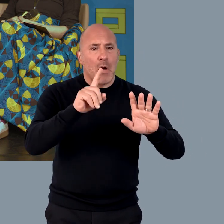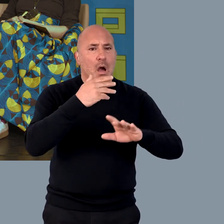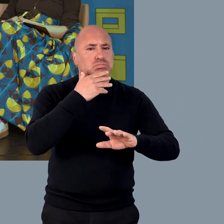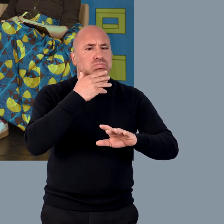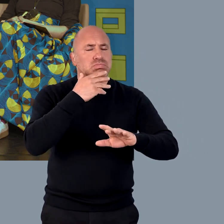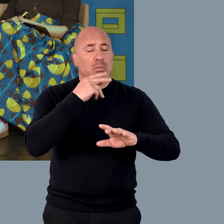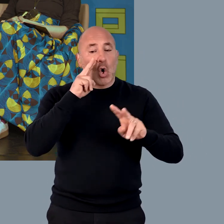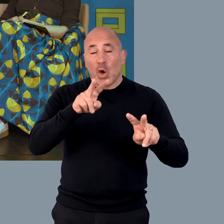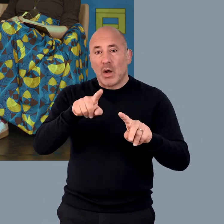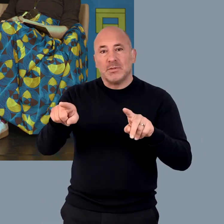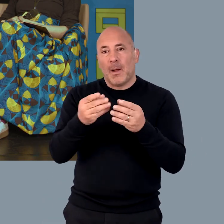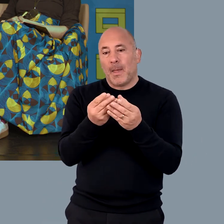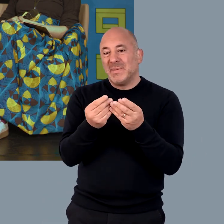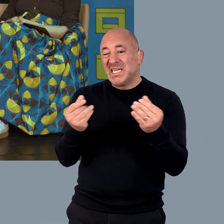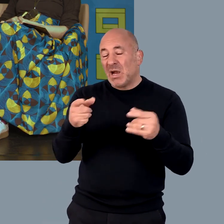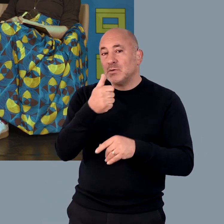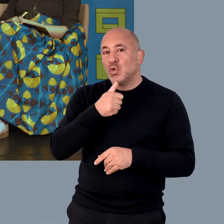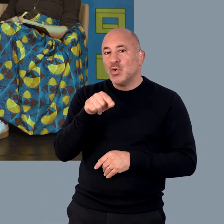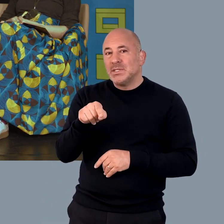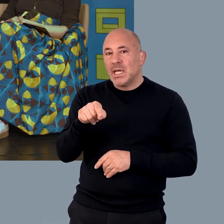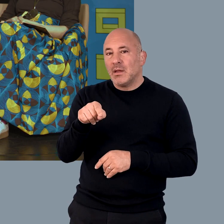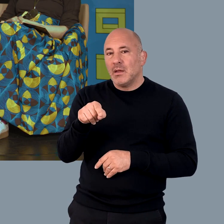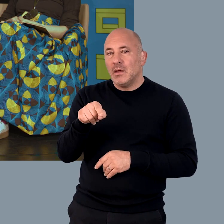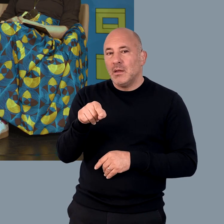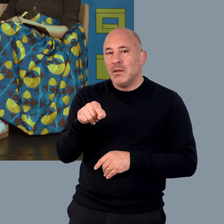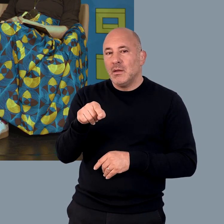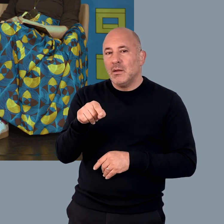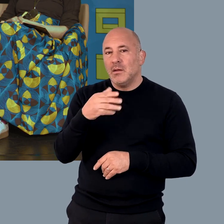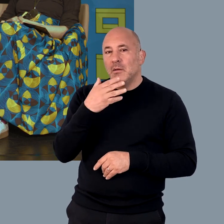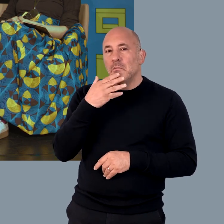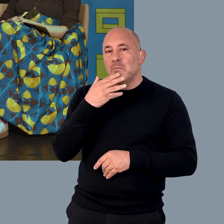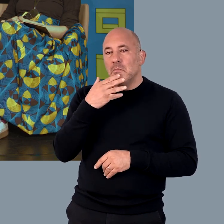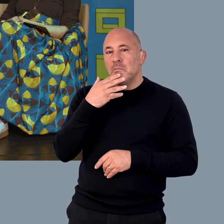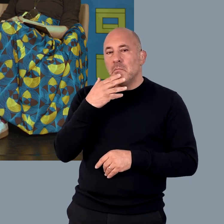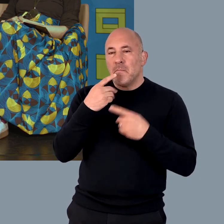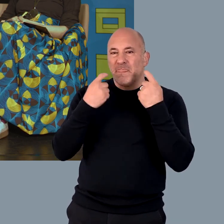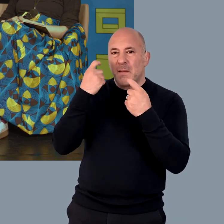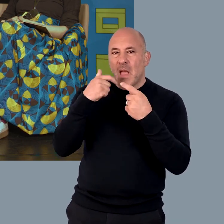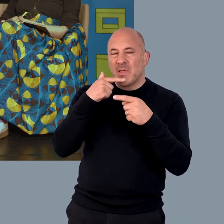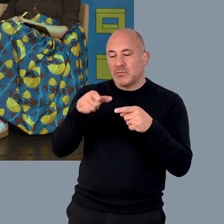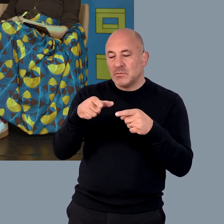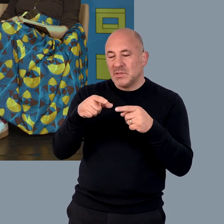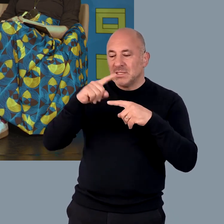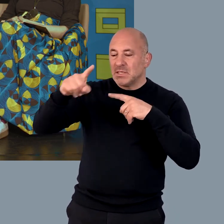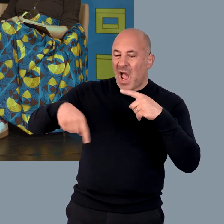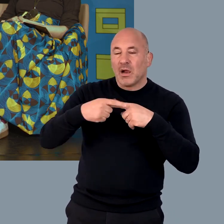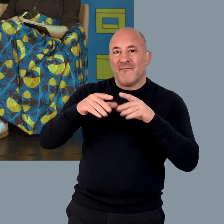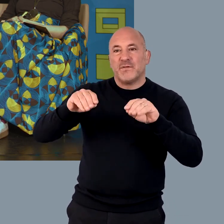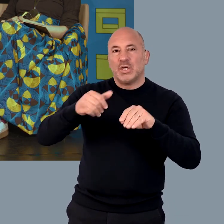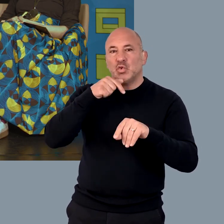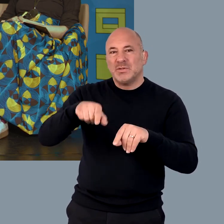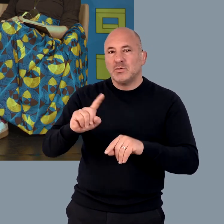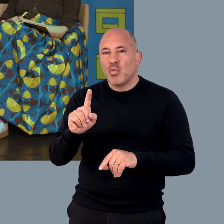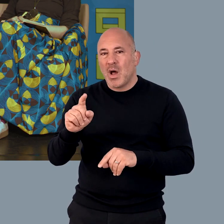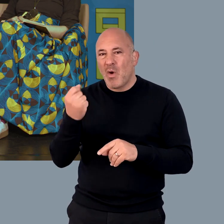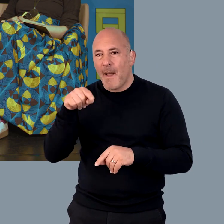getting, and you don't want to because that's your income, and that's great. And but maybe what we're looking at